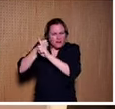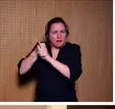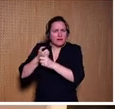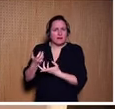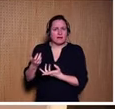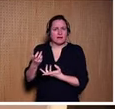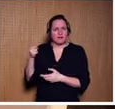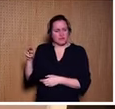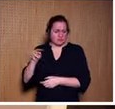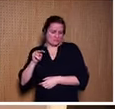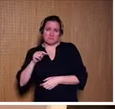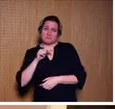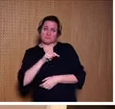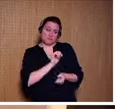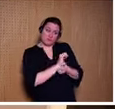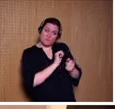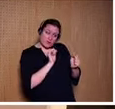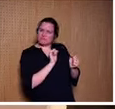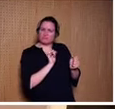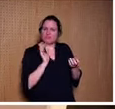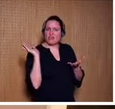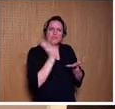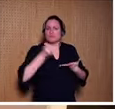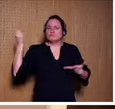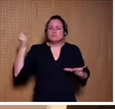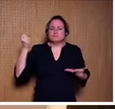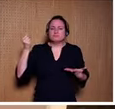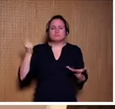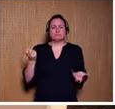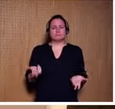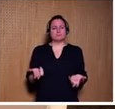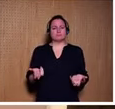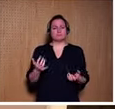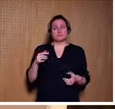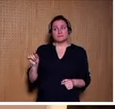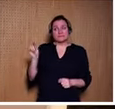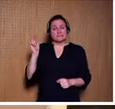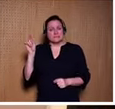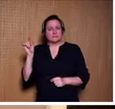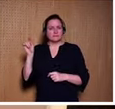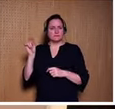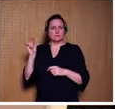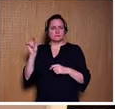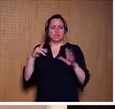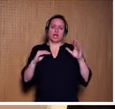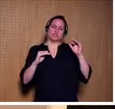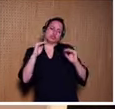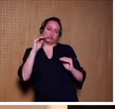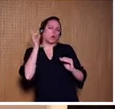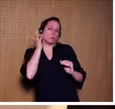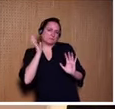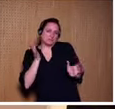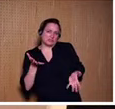fundamental freedoms, that is not only after women in all their diversity and their rights, not only